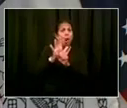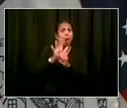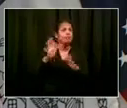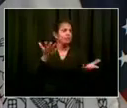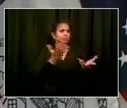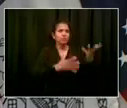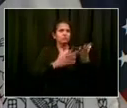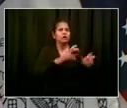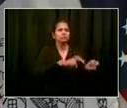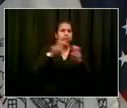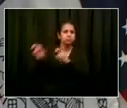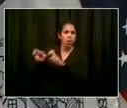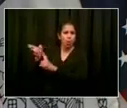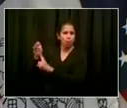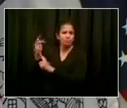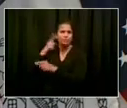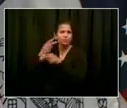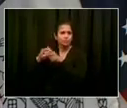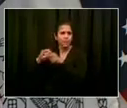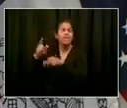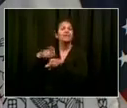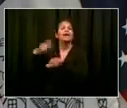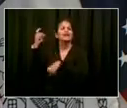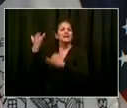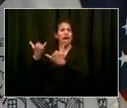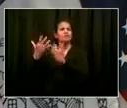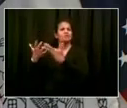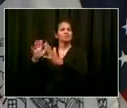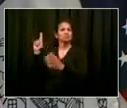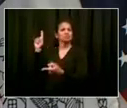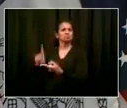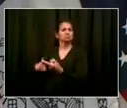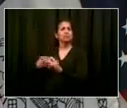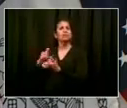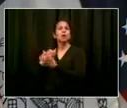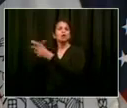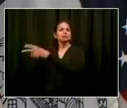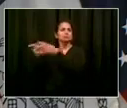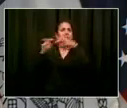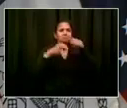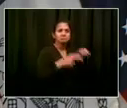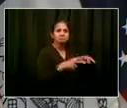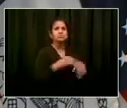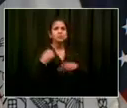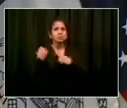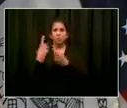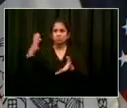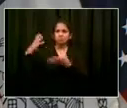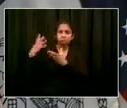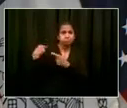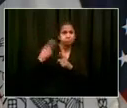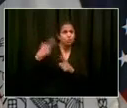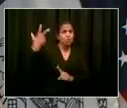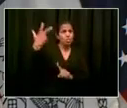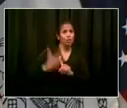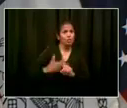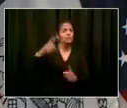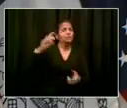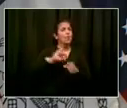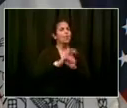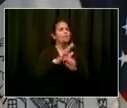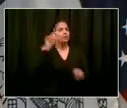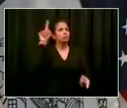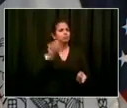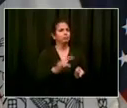position. And this unusual, unexpected reality of shelter population going down noticeably, in a very major way